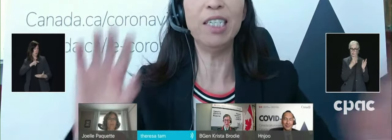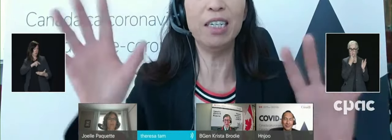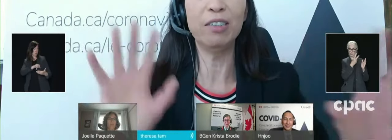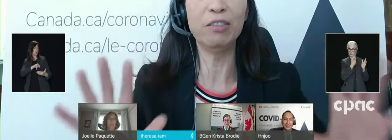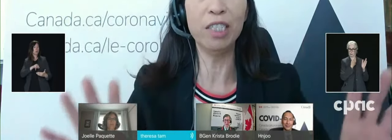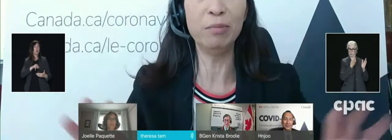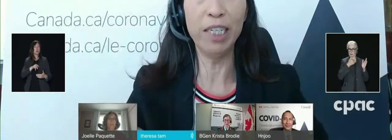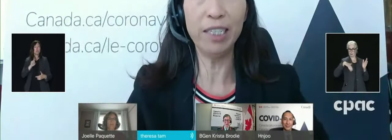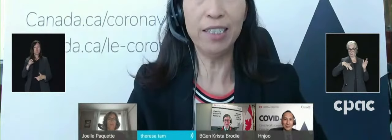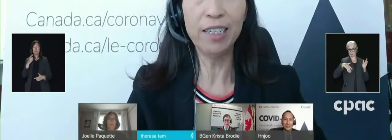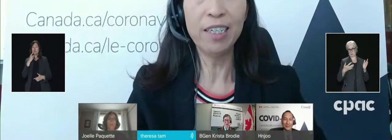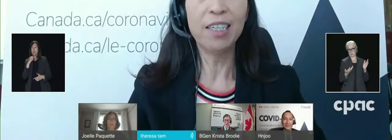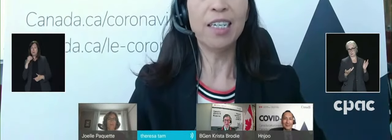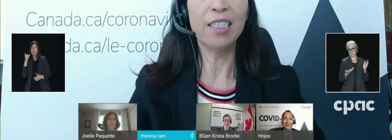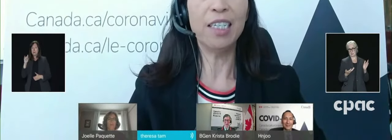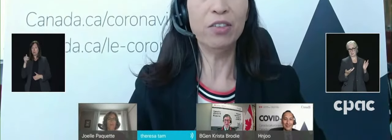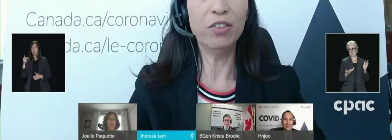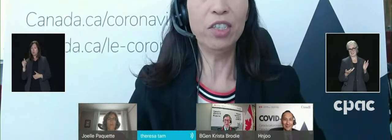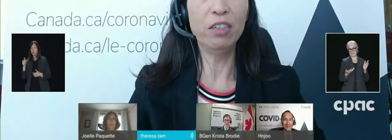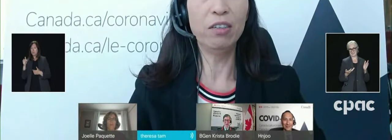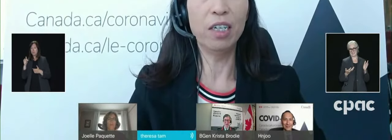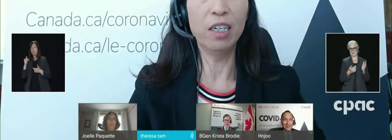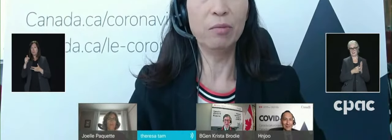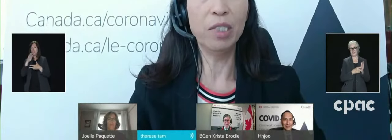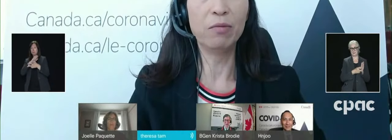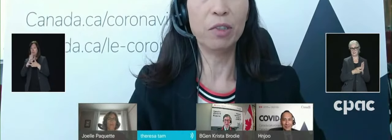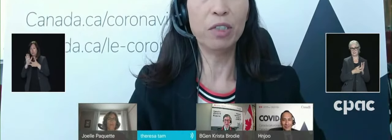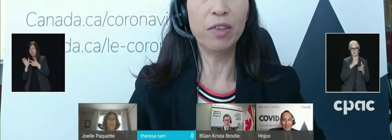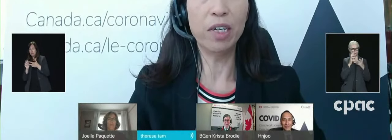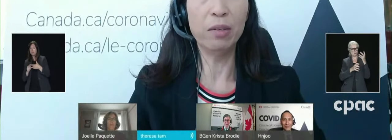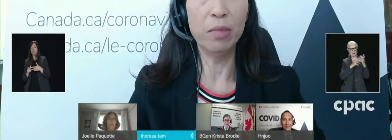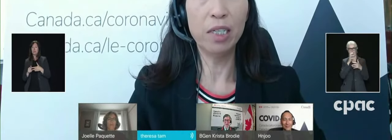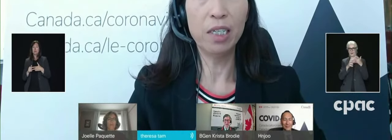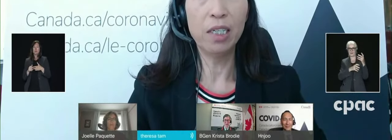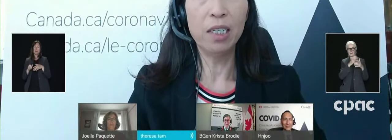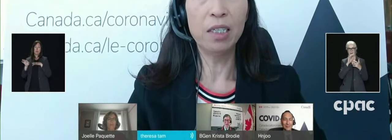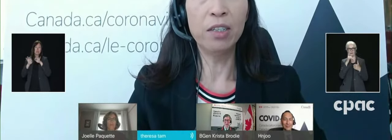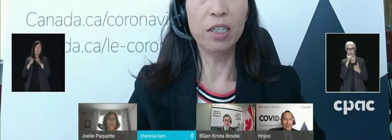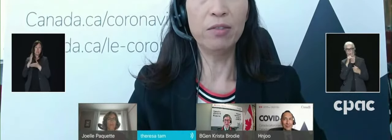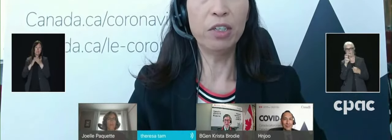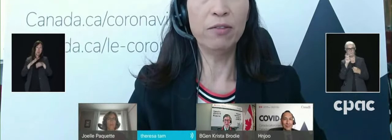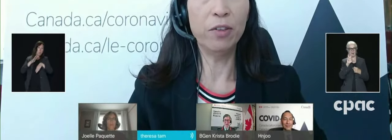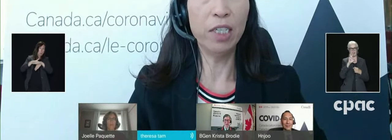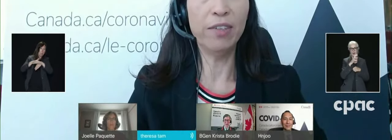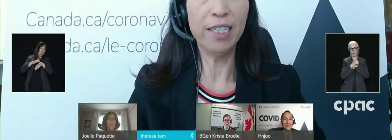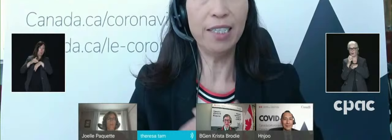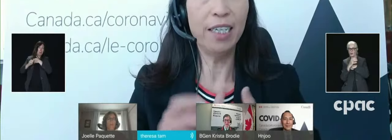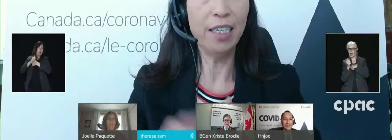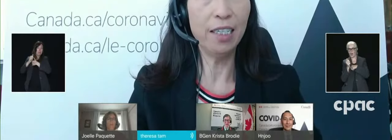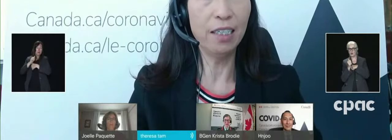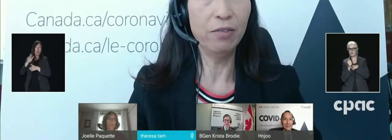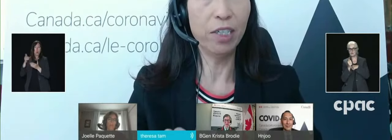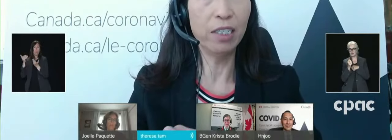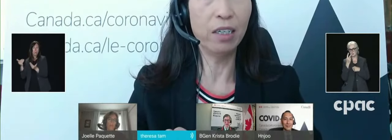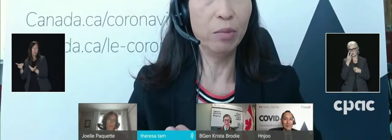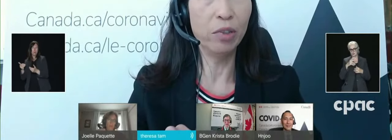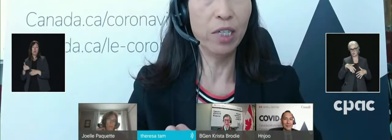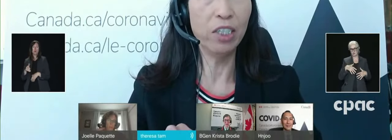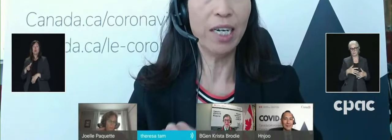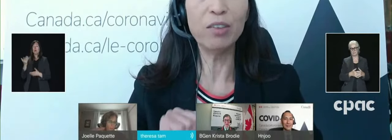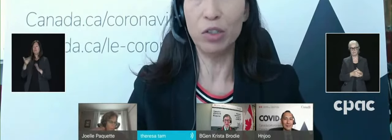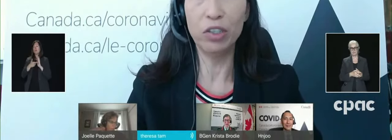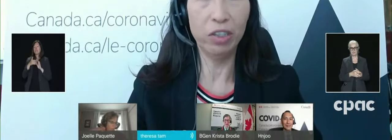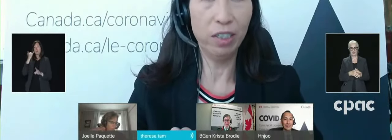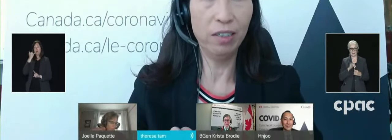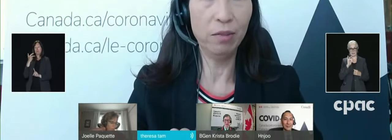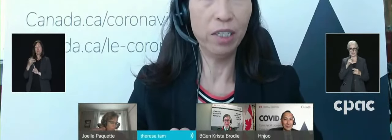have red, yellow, and green bits that tells you some rules of thumb. So if you're fully vaccinated, for example,